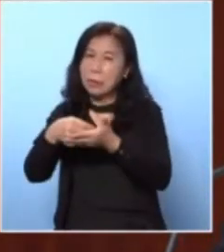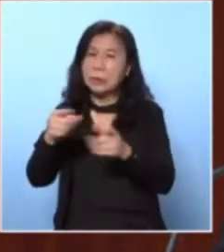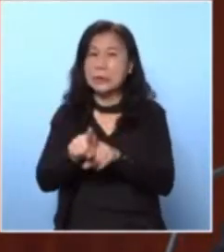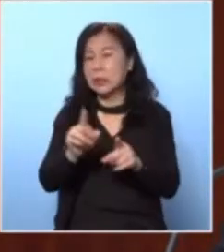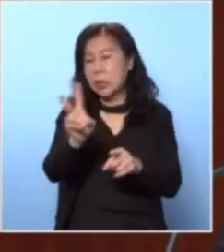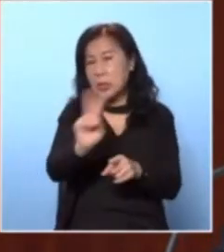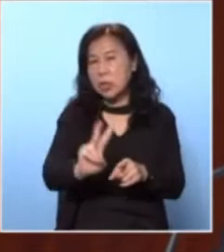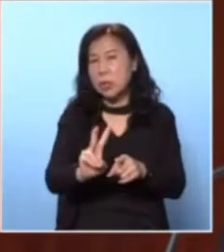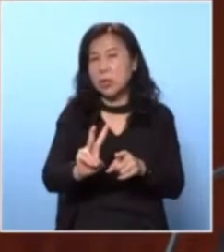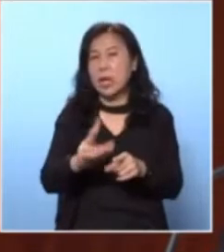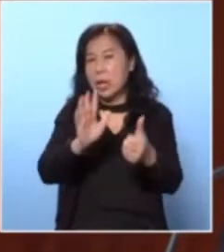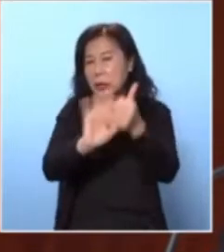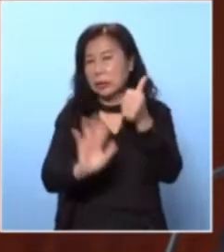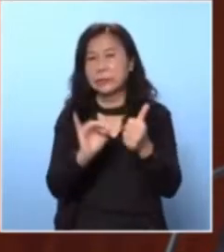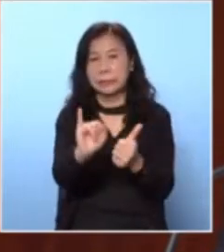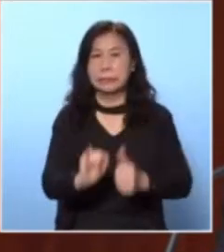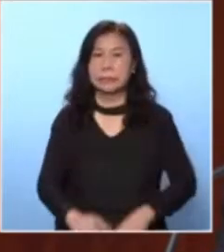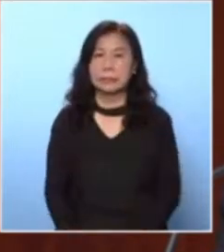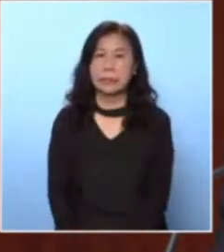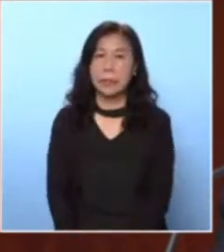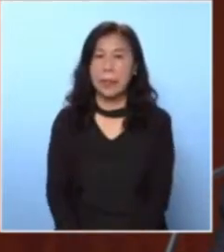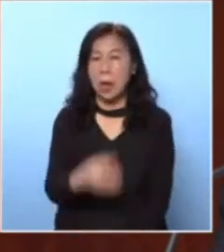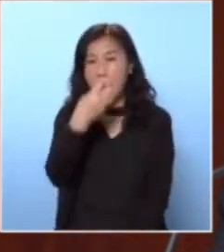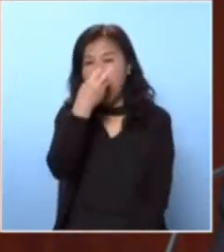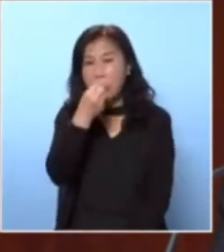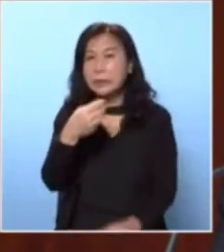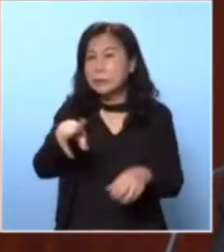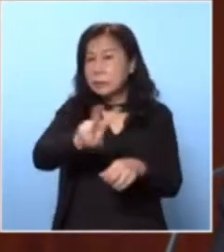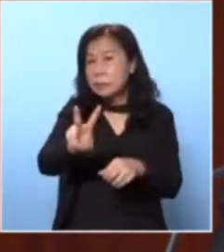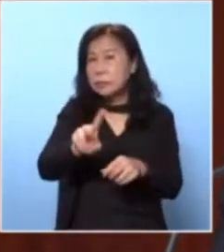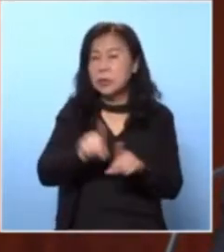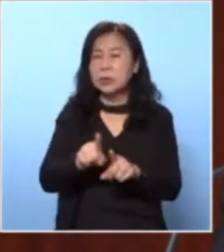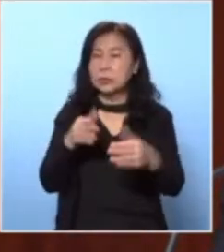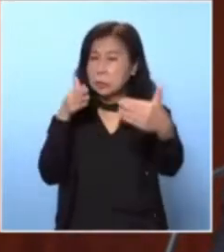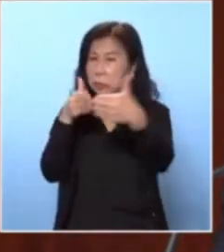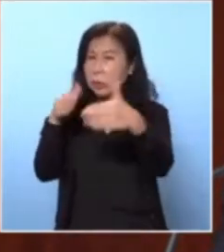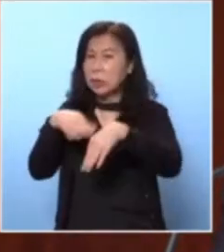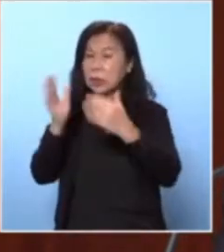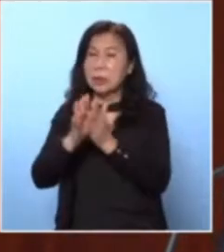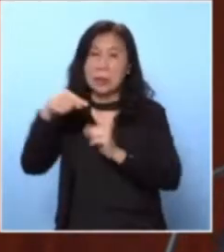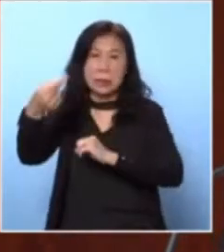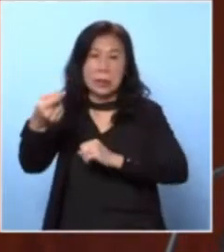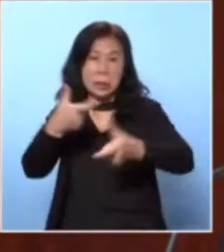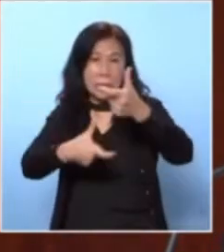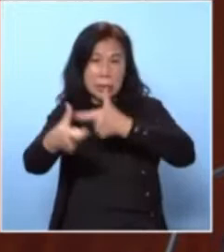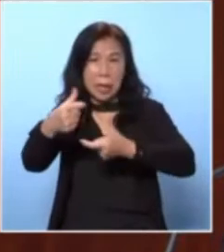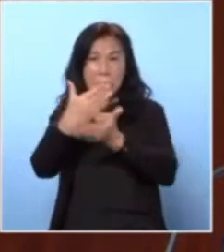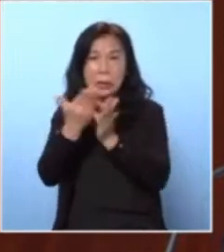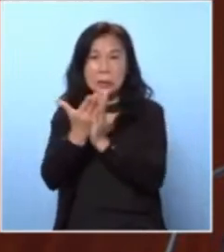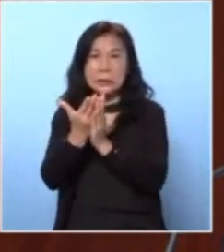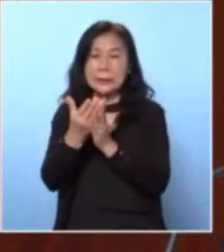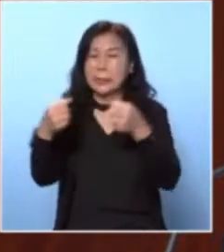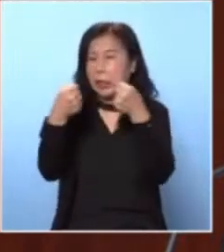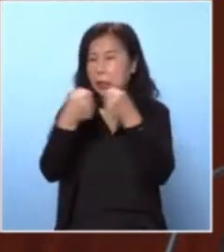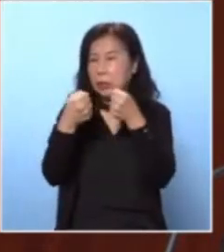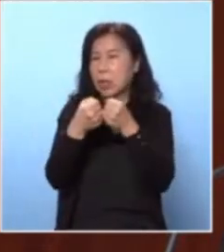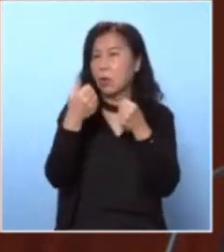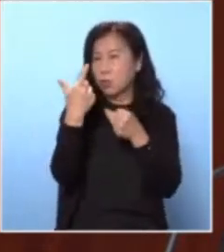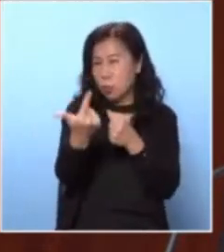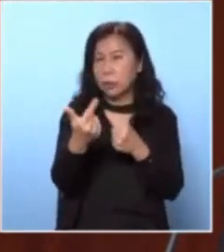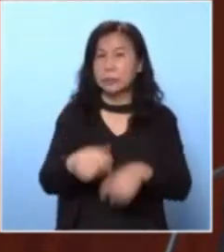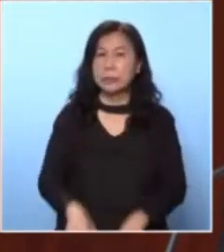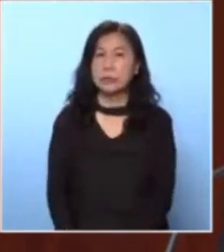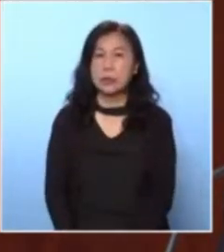been negatively impacted. At the same time, we face keen competition from other economies while